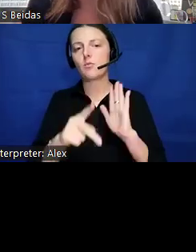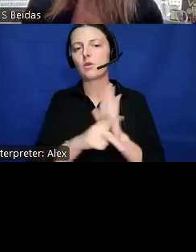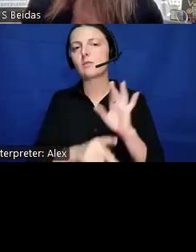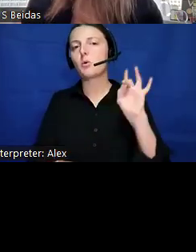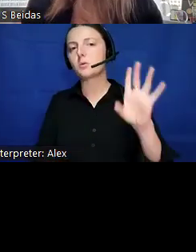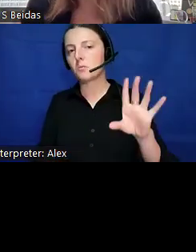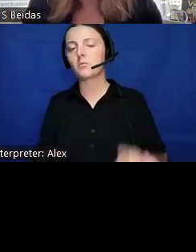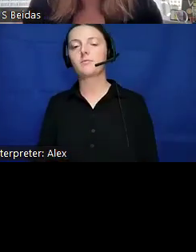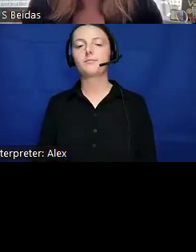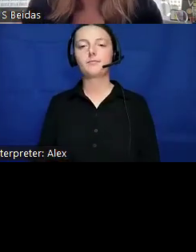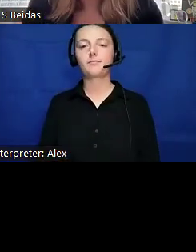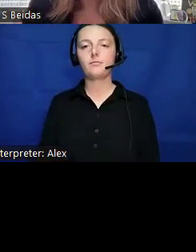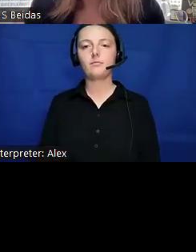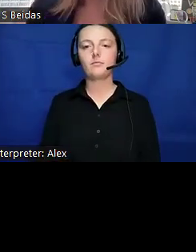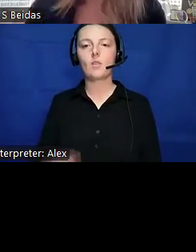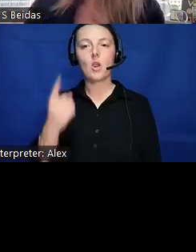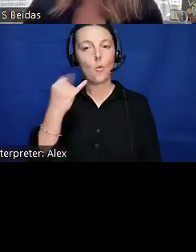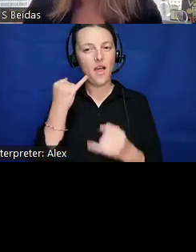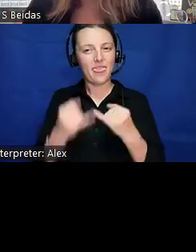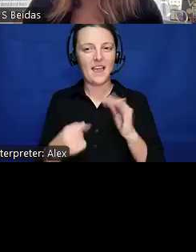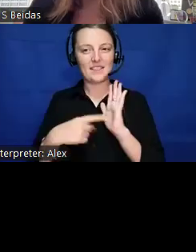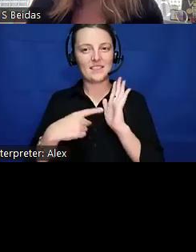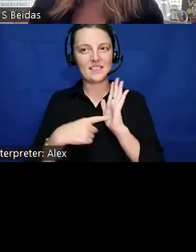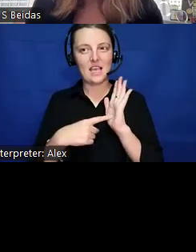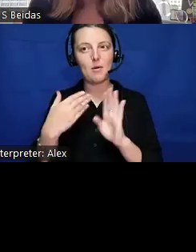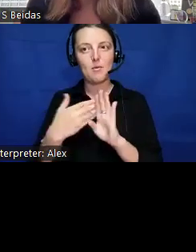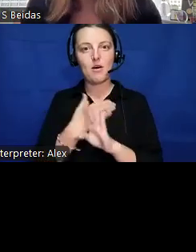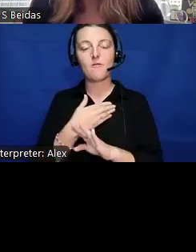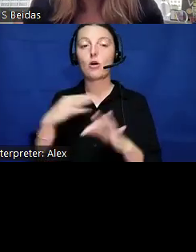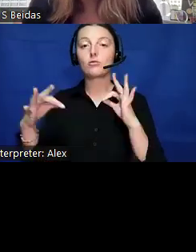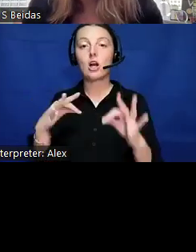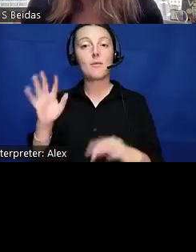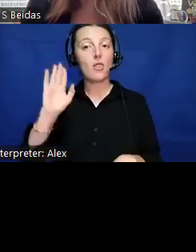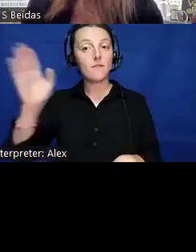last example before I talk a little bit about the future and open it up to questions.